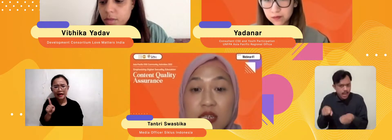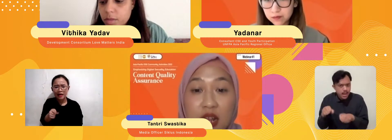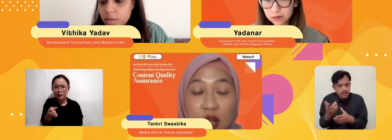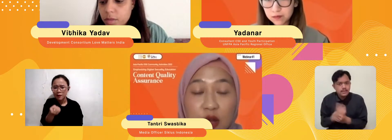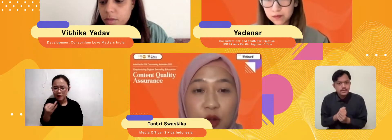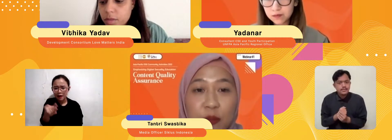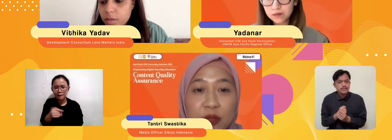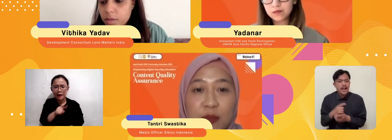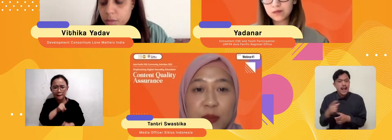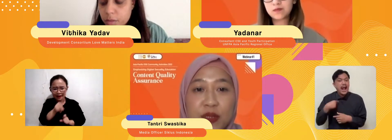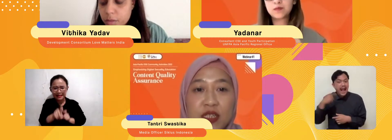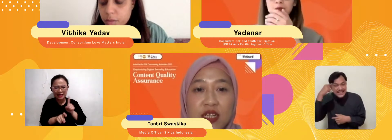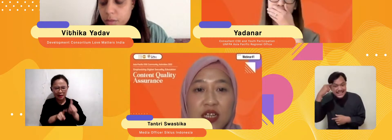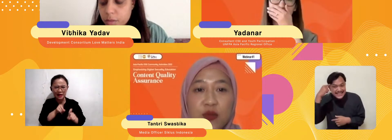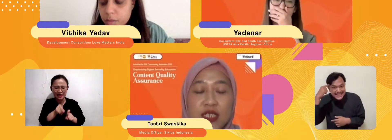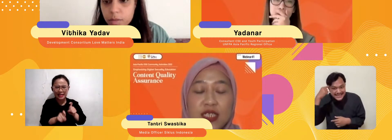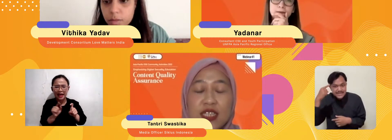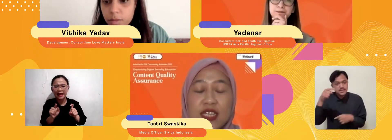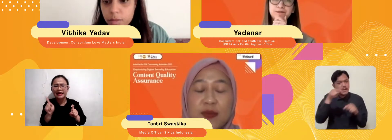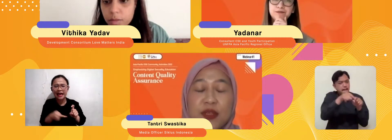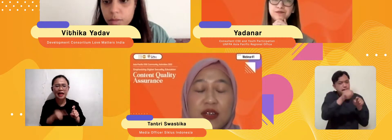lot from young people.